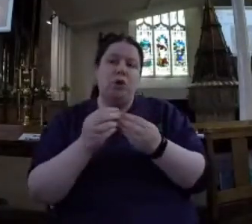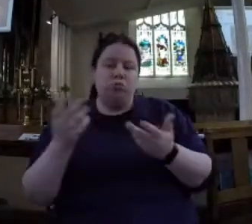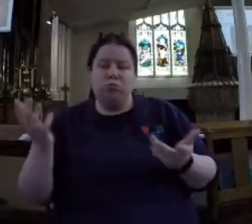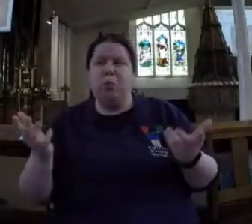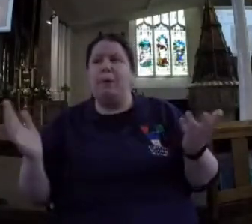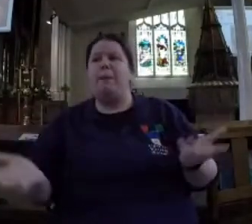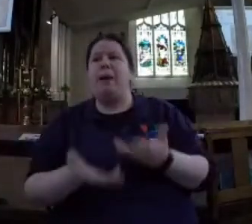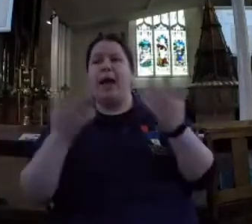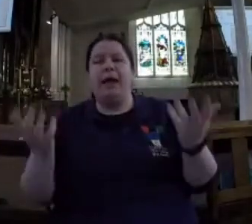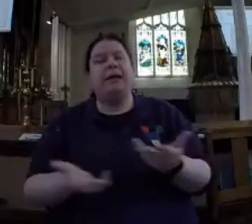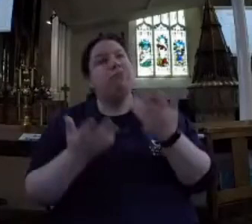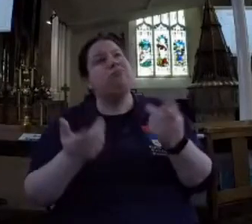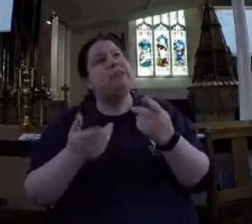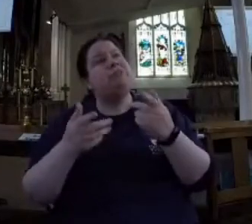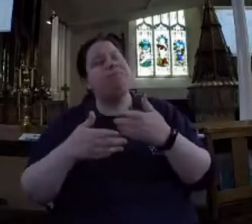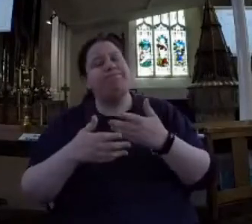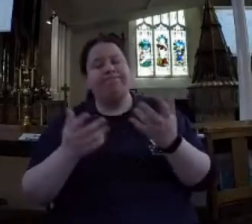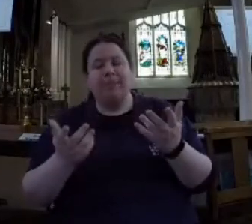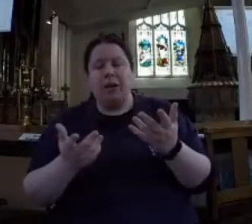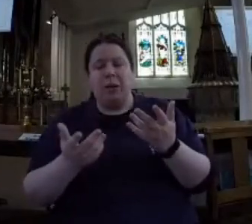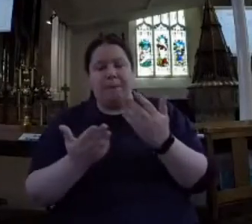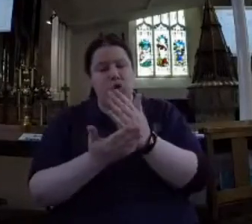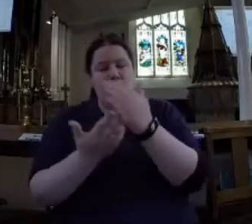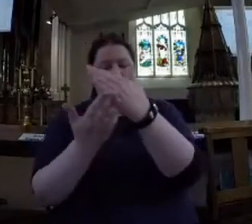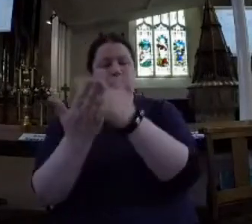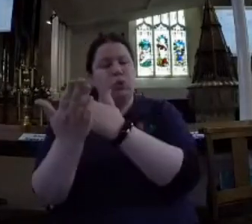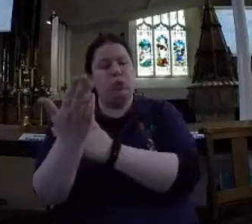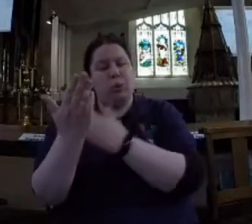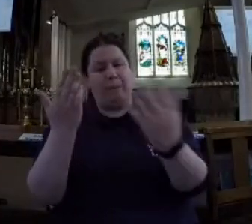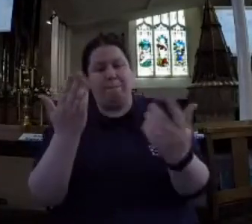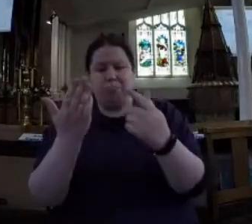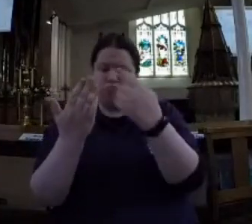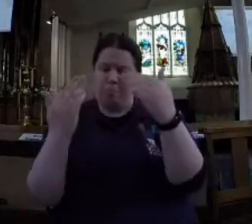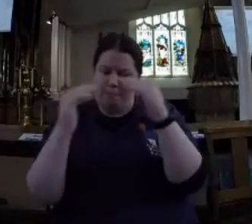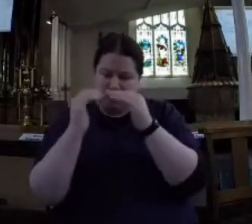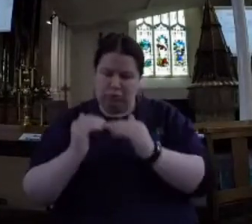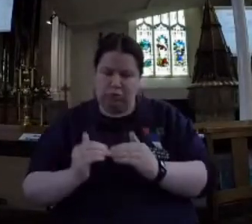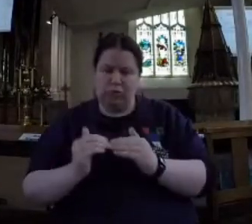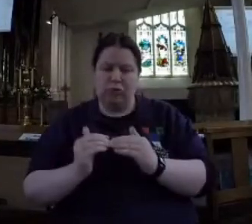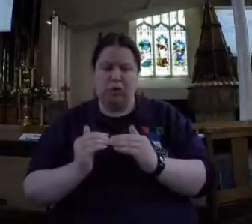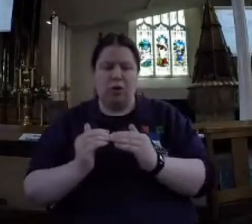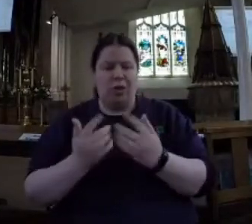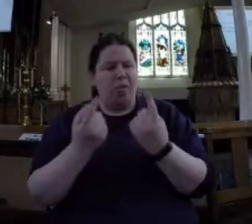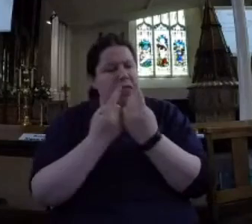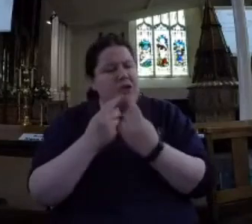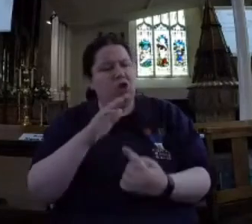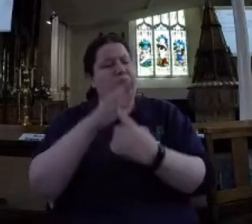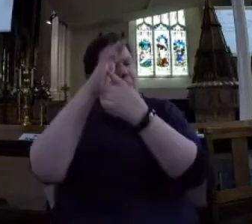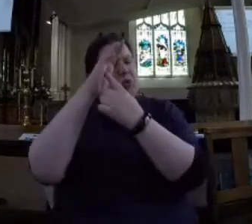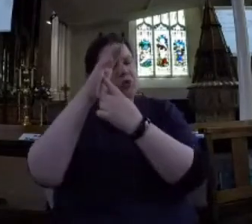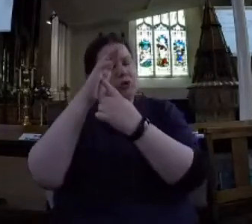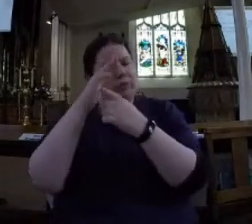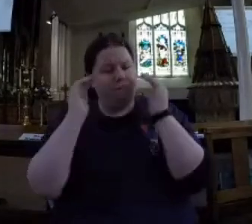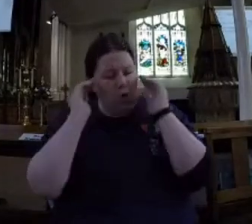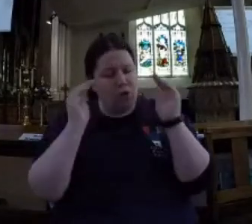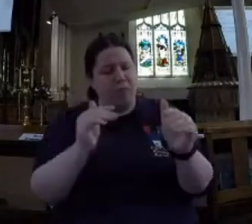of life. Firstly, you need to play by the rules. Secondly, fill every square, the calendar of your life, with